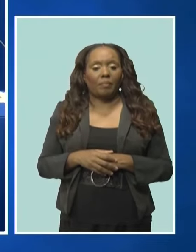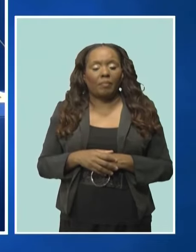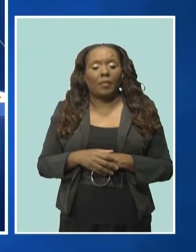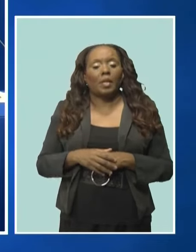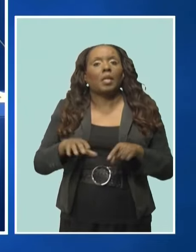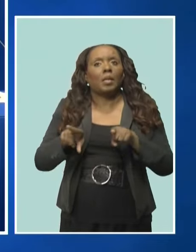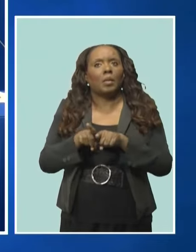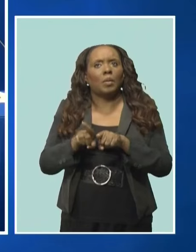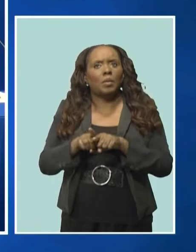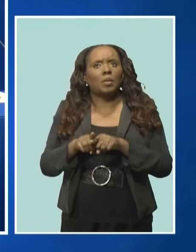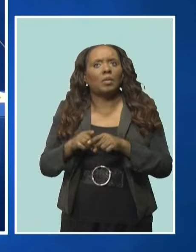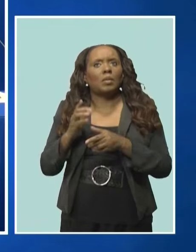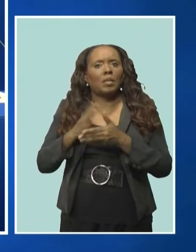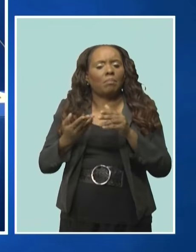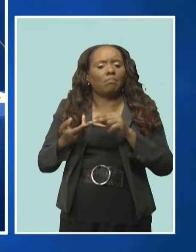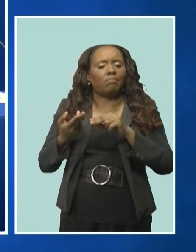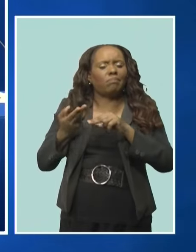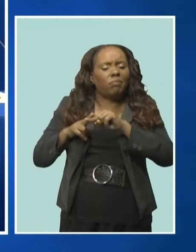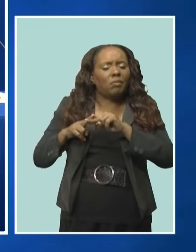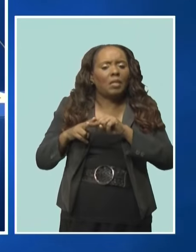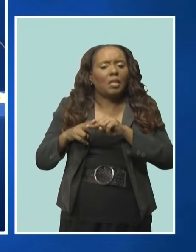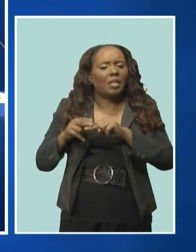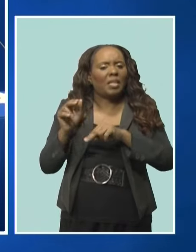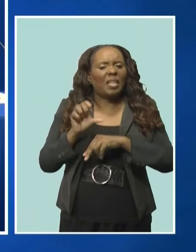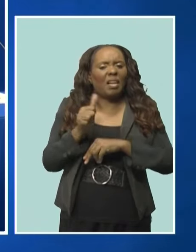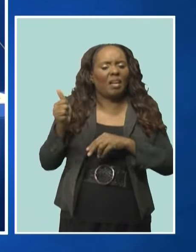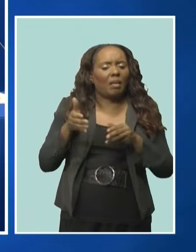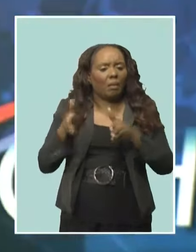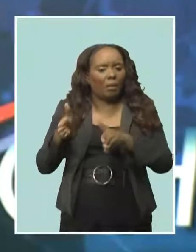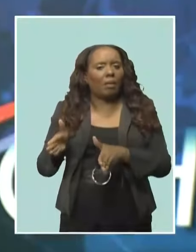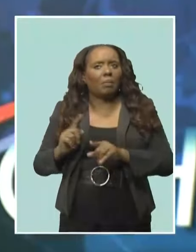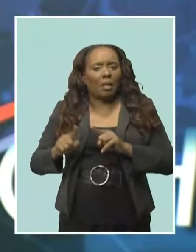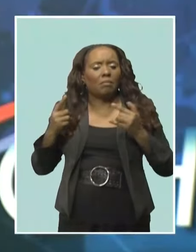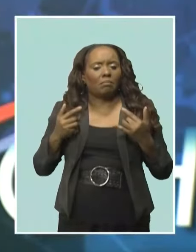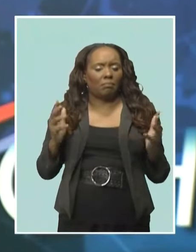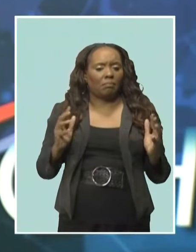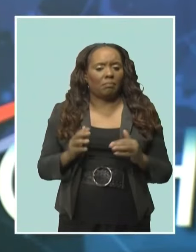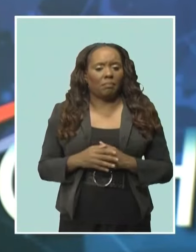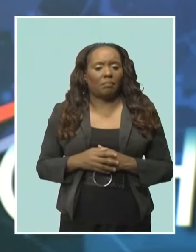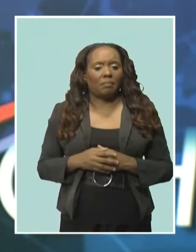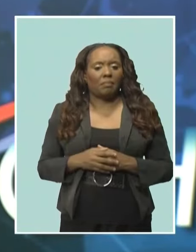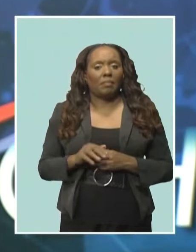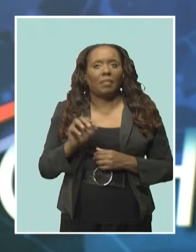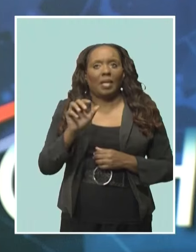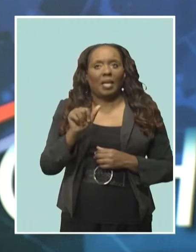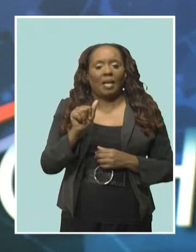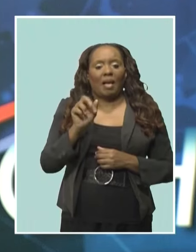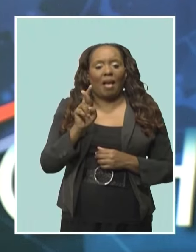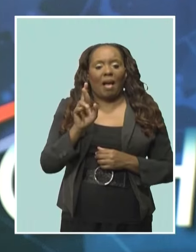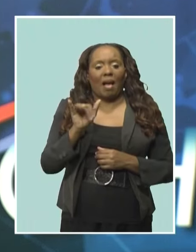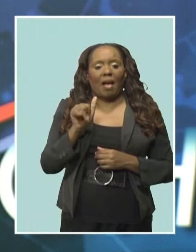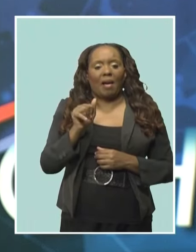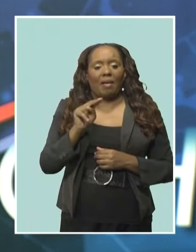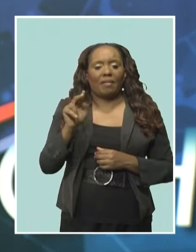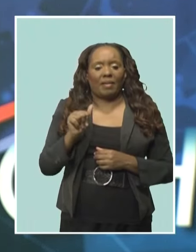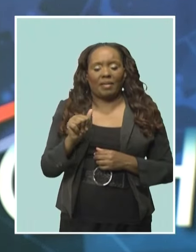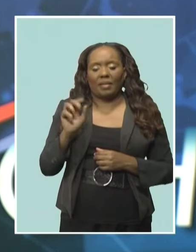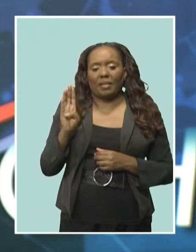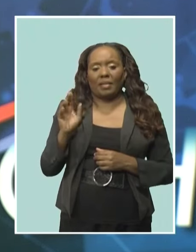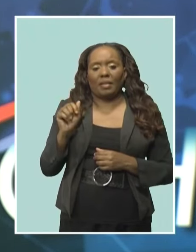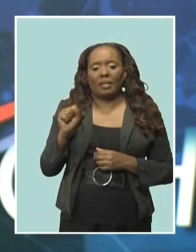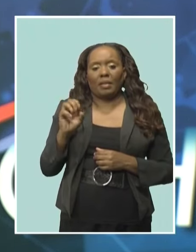69.5%. Rachel Agard, CBC News. Ariana Bascom of Providence Elementary